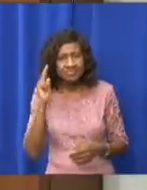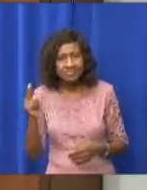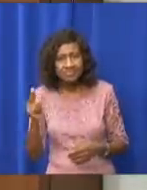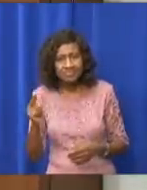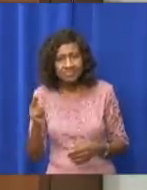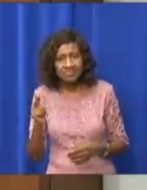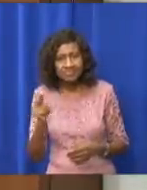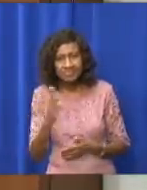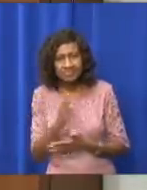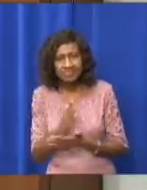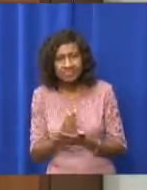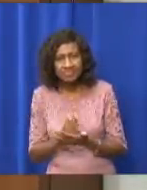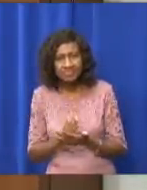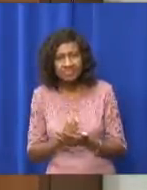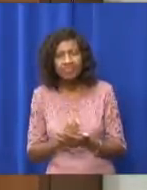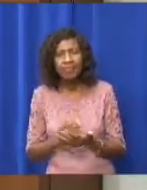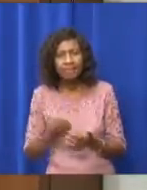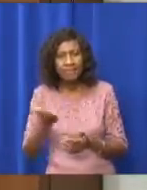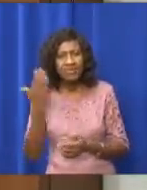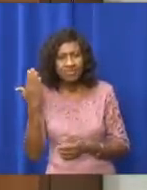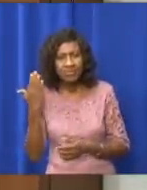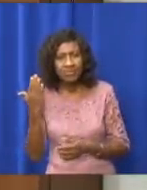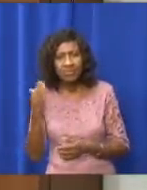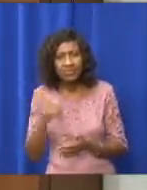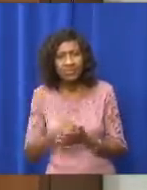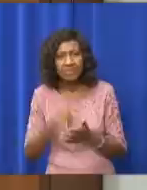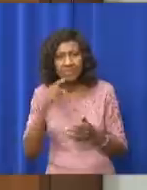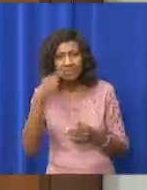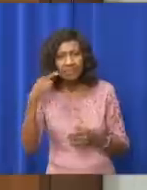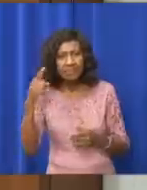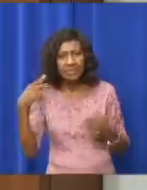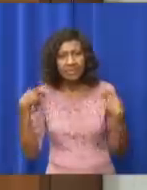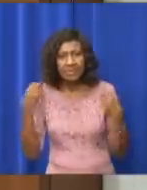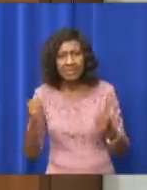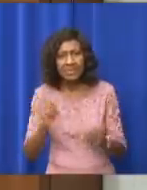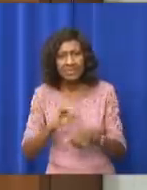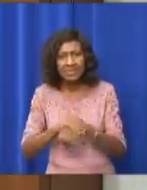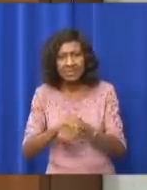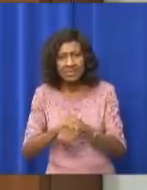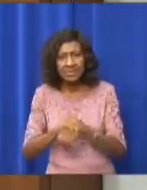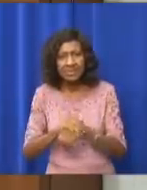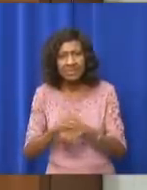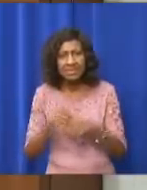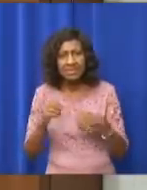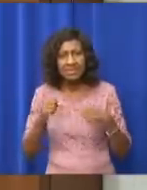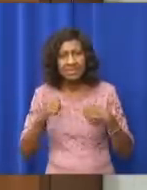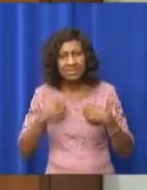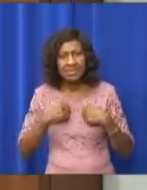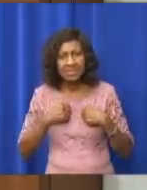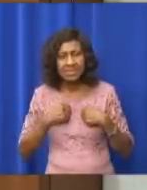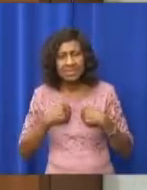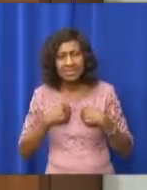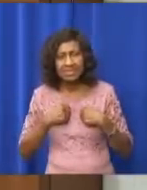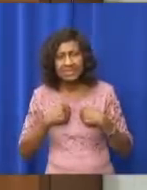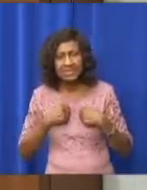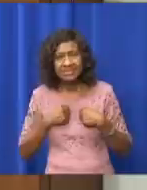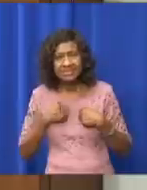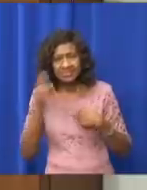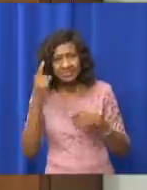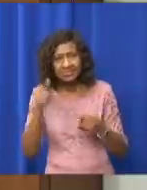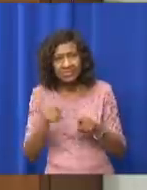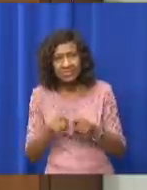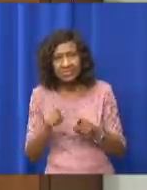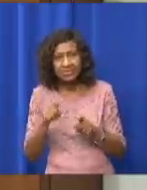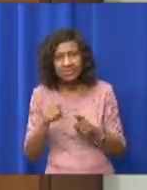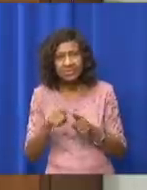some of the British news channels that Public Health England has validated the use of the Roche